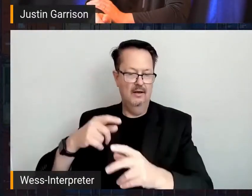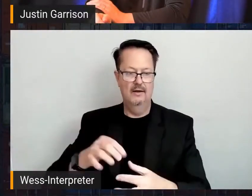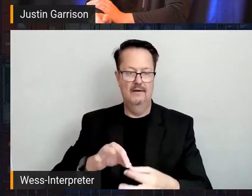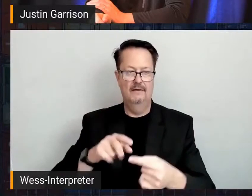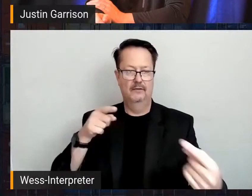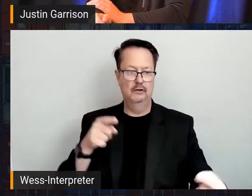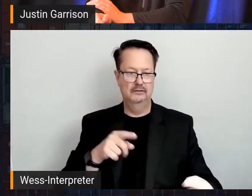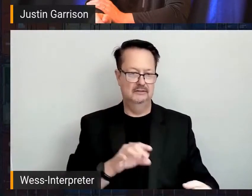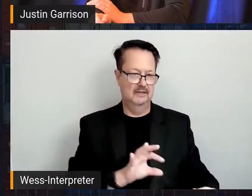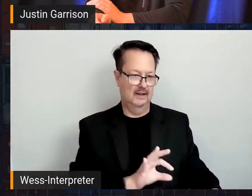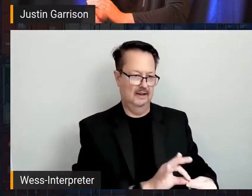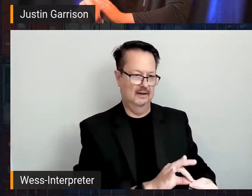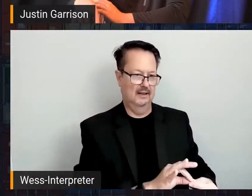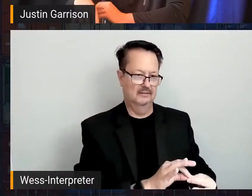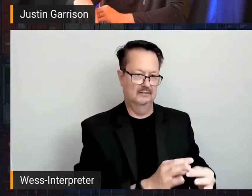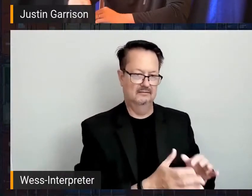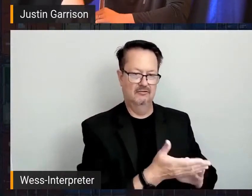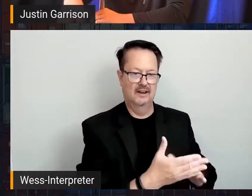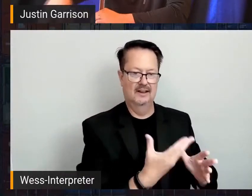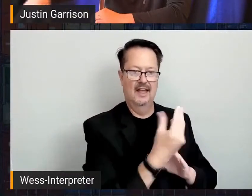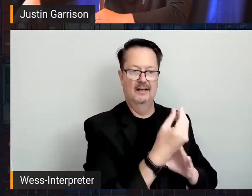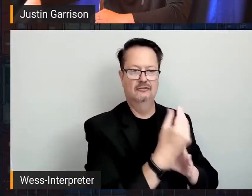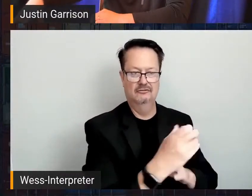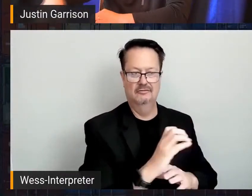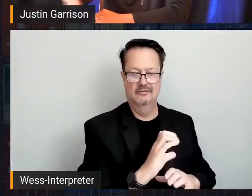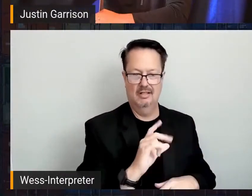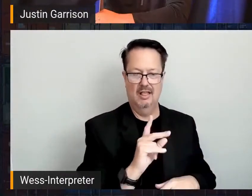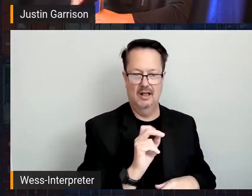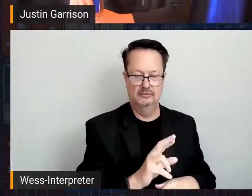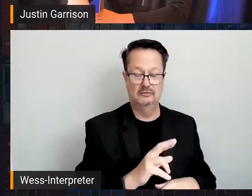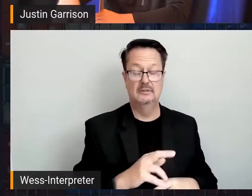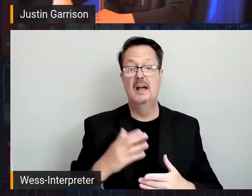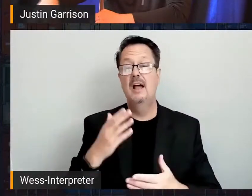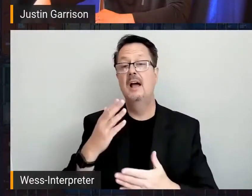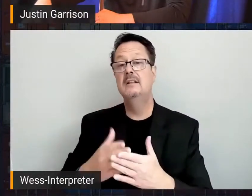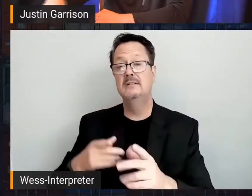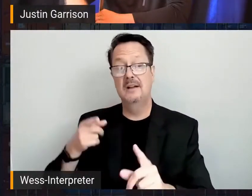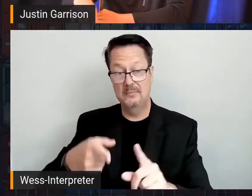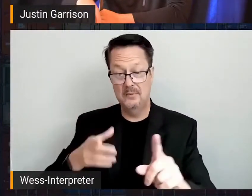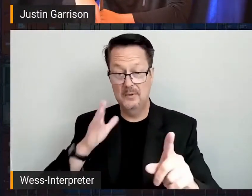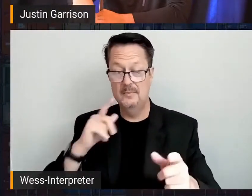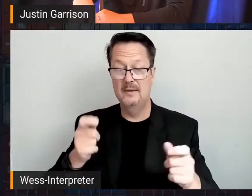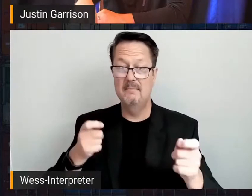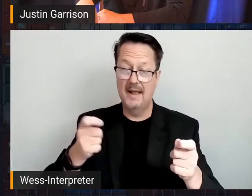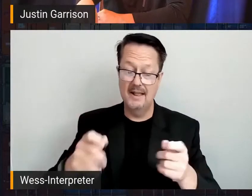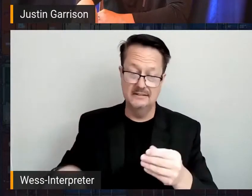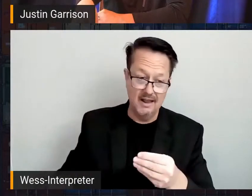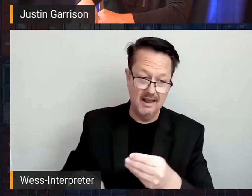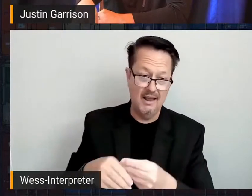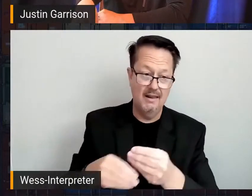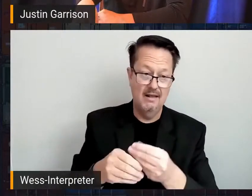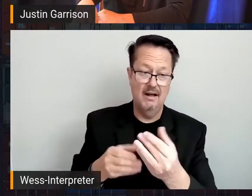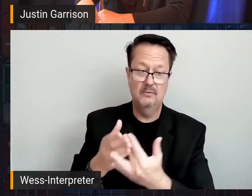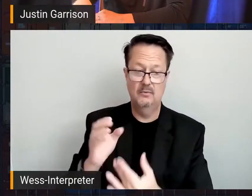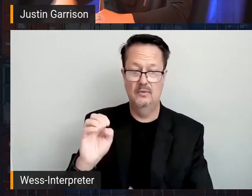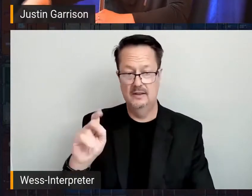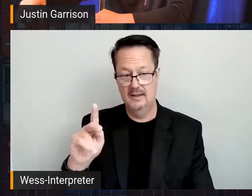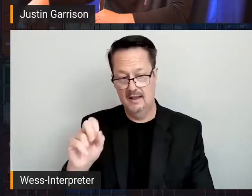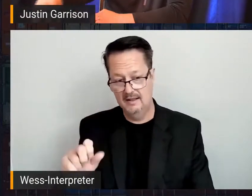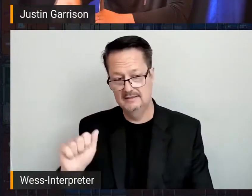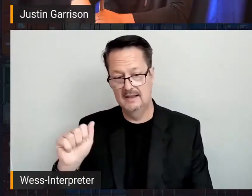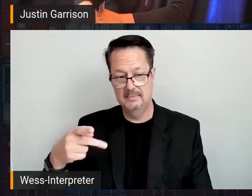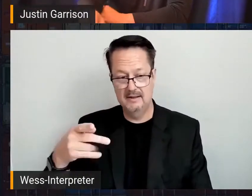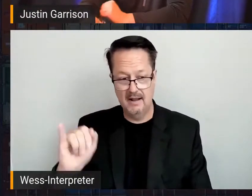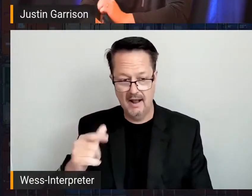external cluster. At some point, you'll be able to manage those clusters, like you mentioned, manage add-ons through the EKS API, because